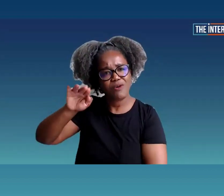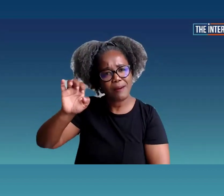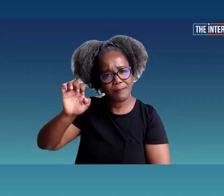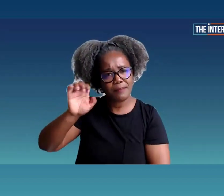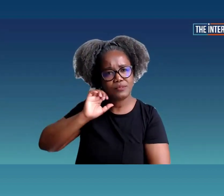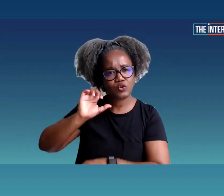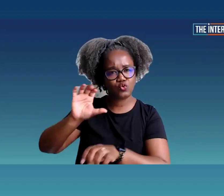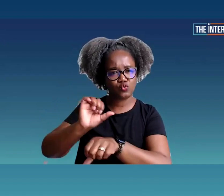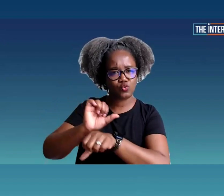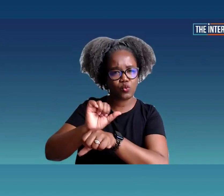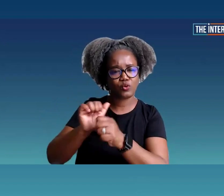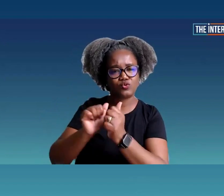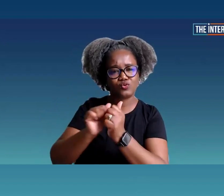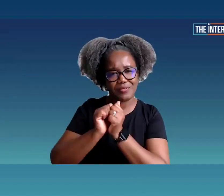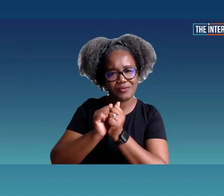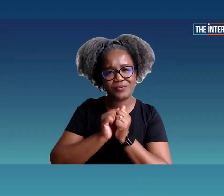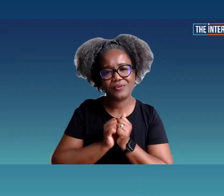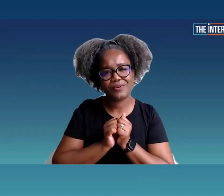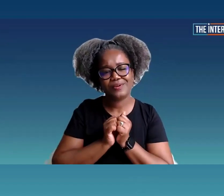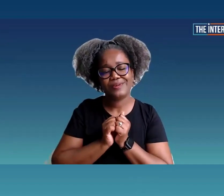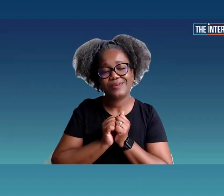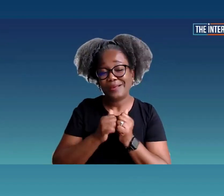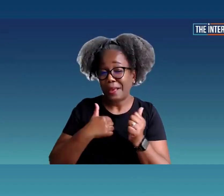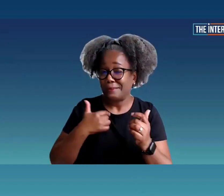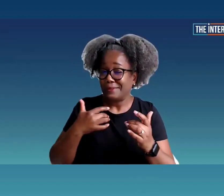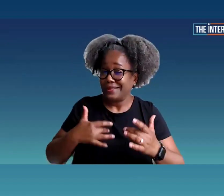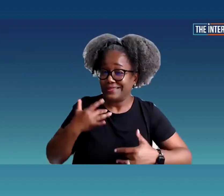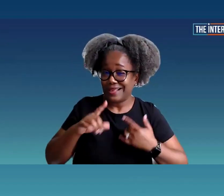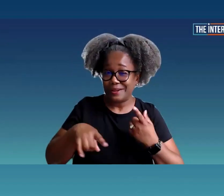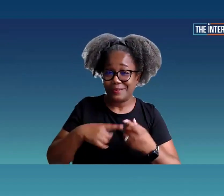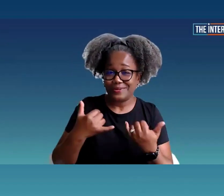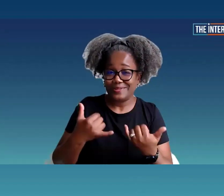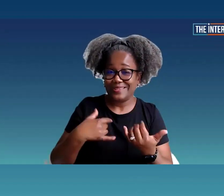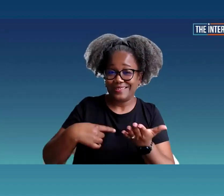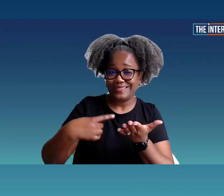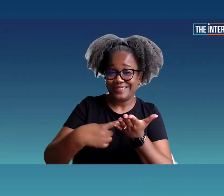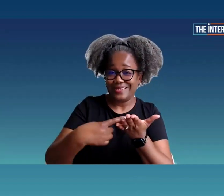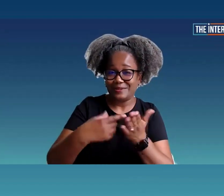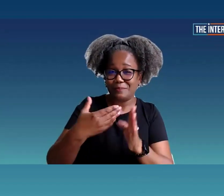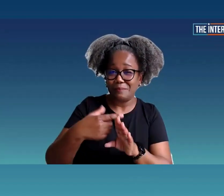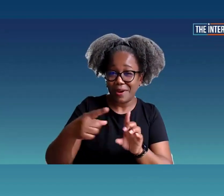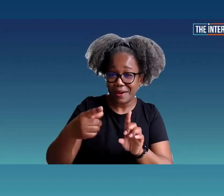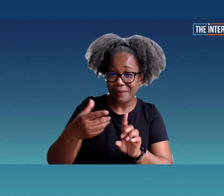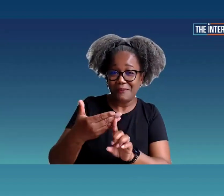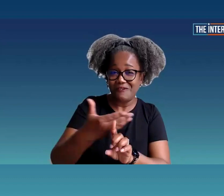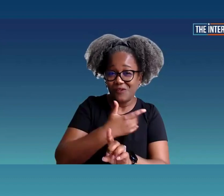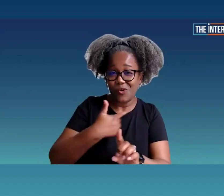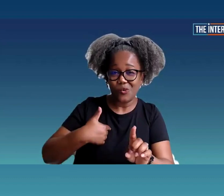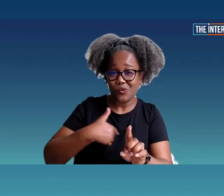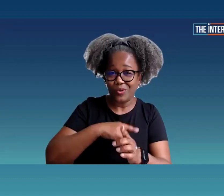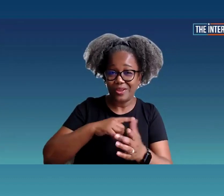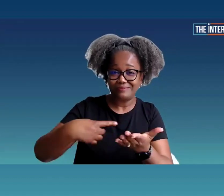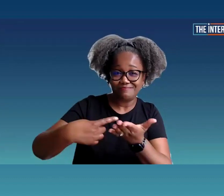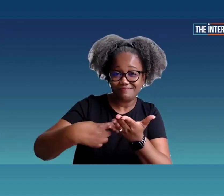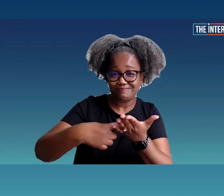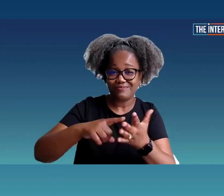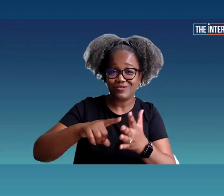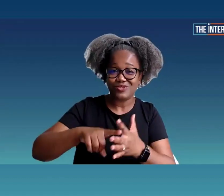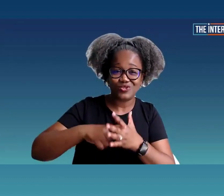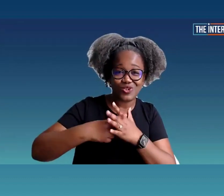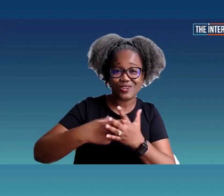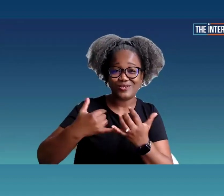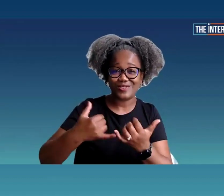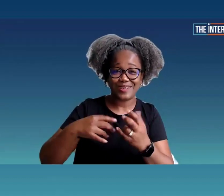excited about today's discussion. But before we dive in, I got a couple housekeeping items that I want to orient everybody